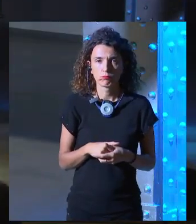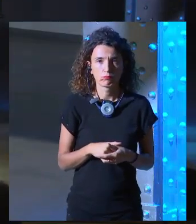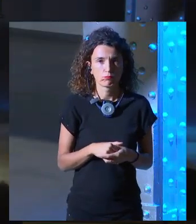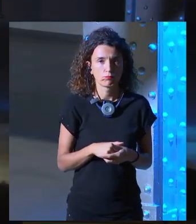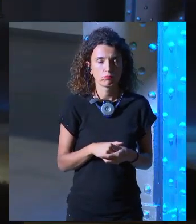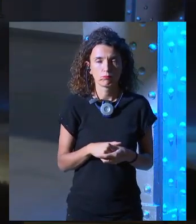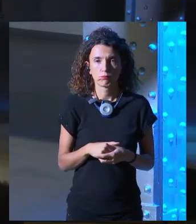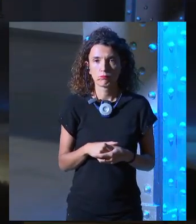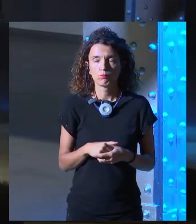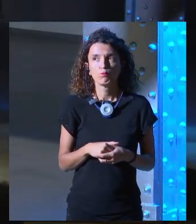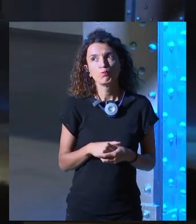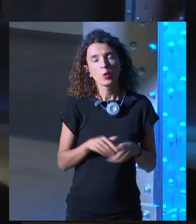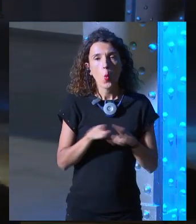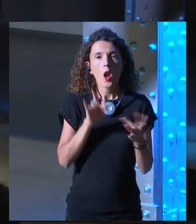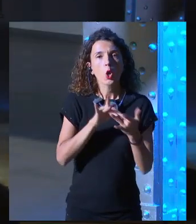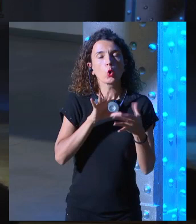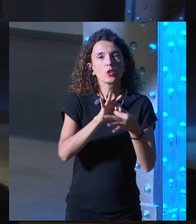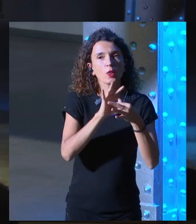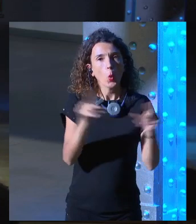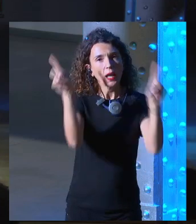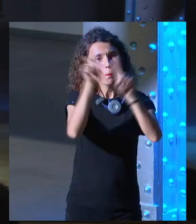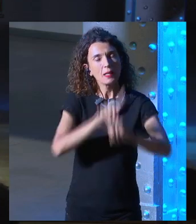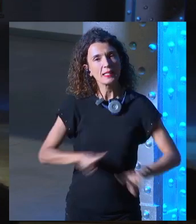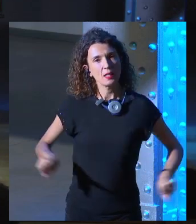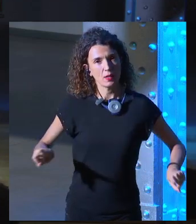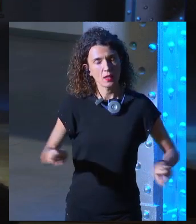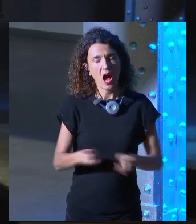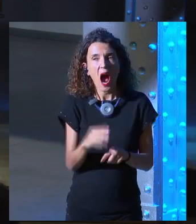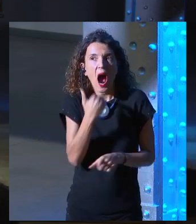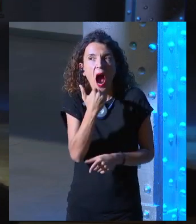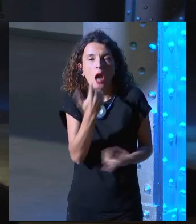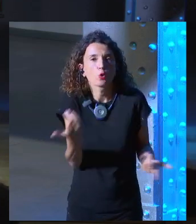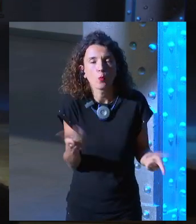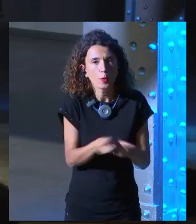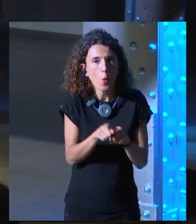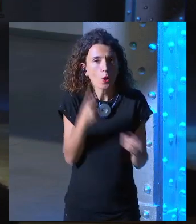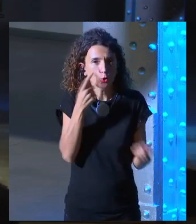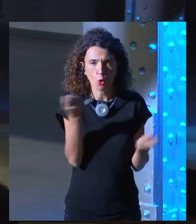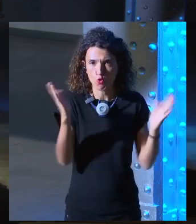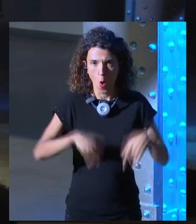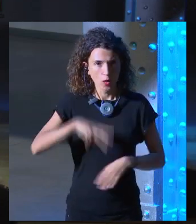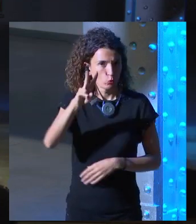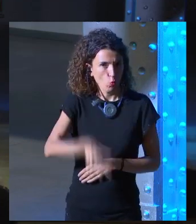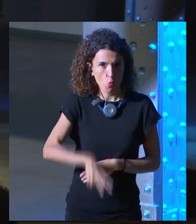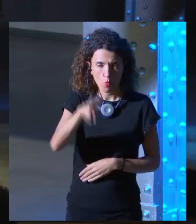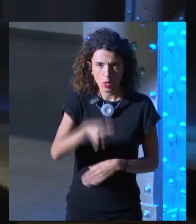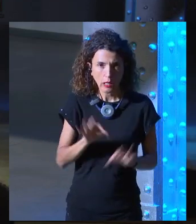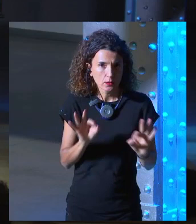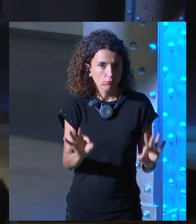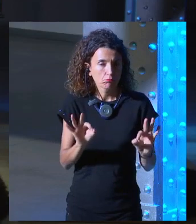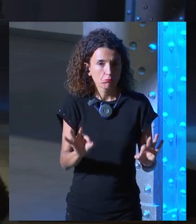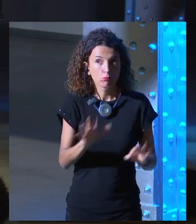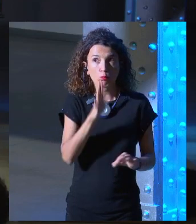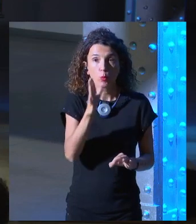It's an invisible relationship, and it's one over which I have no control, ever. Because I don't know any of